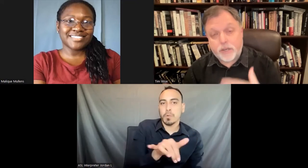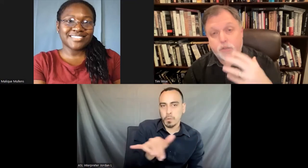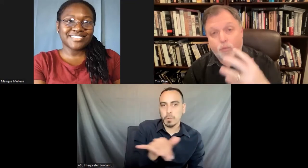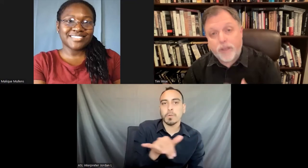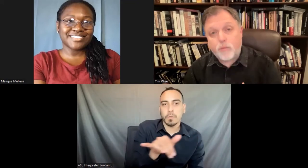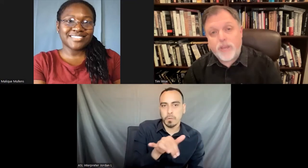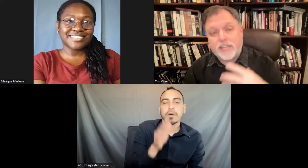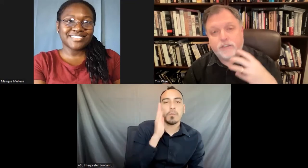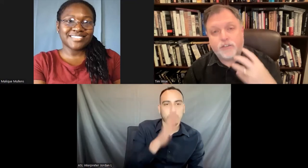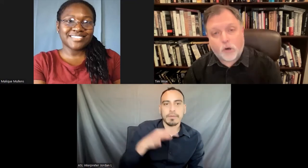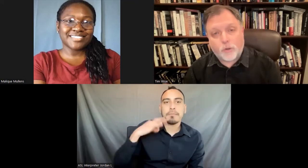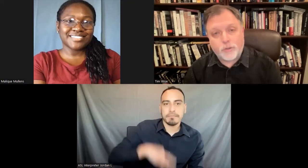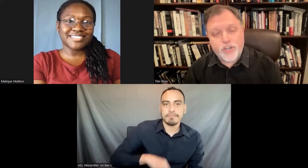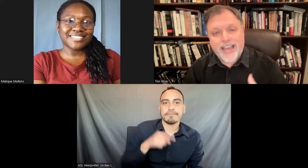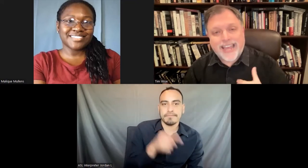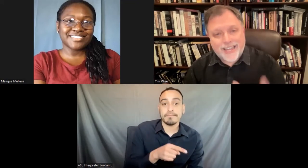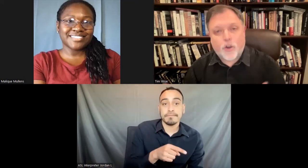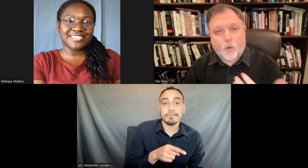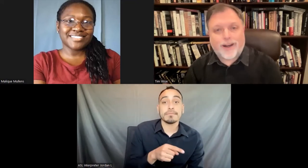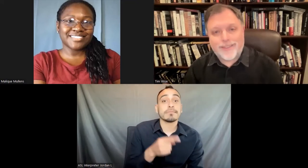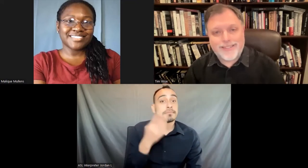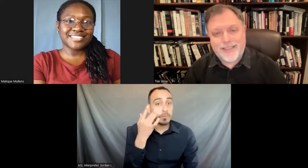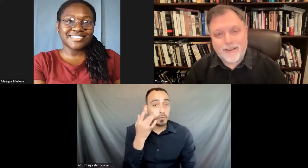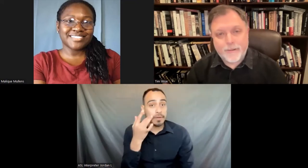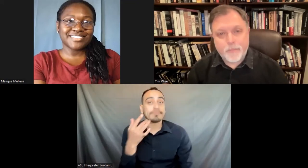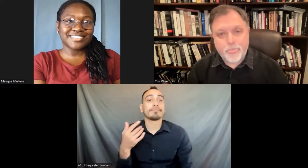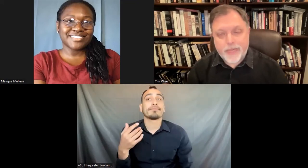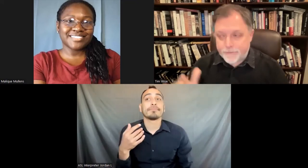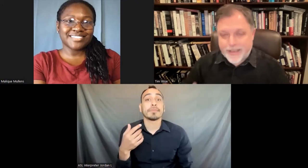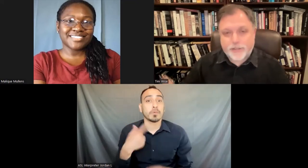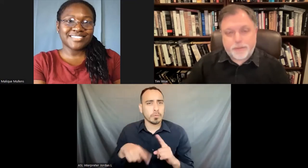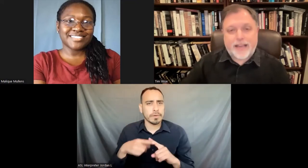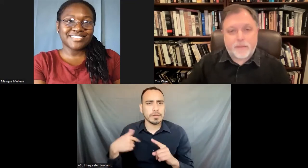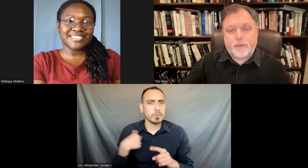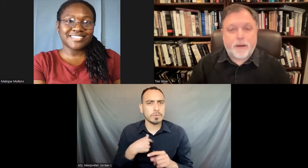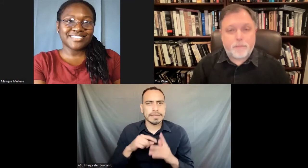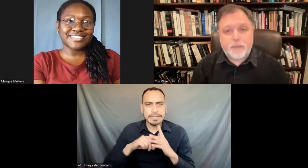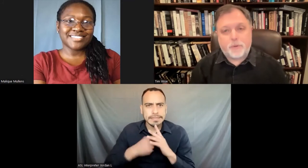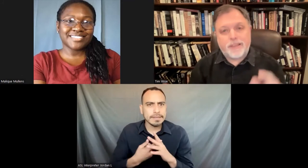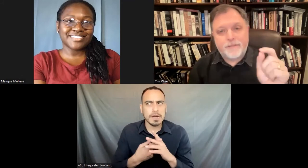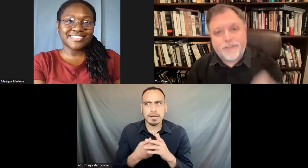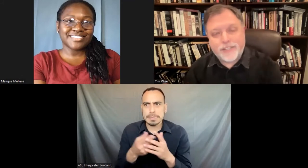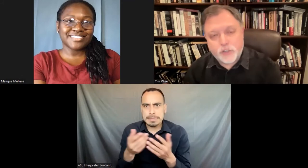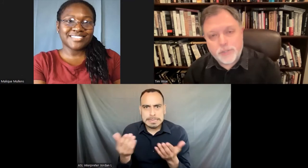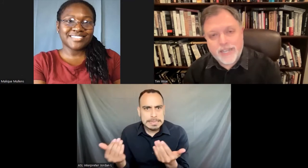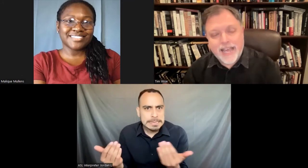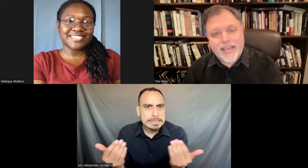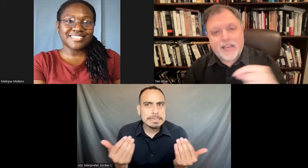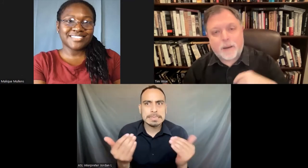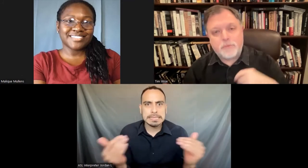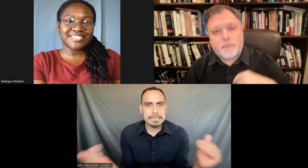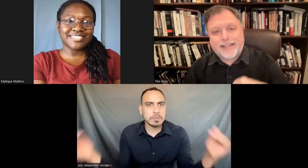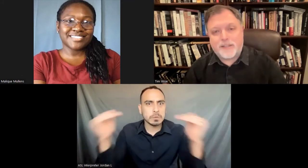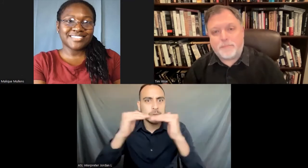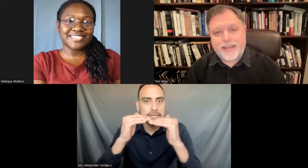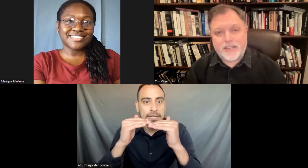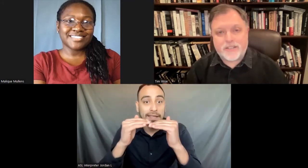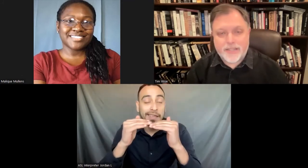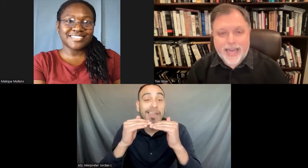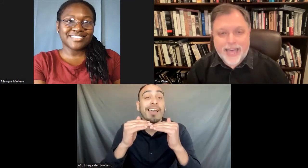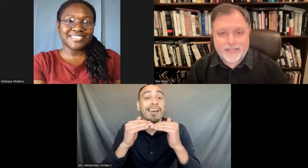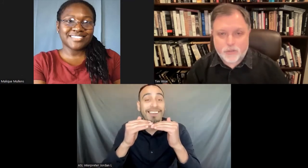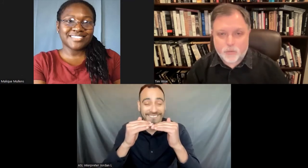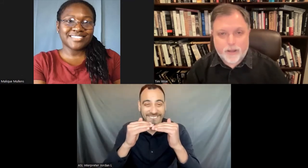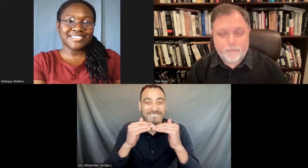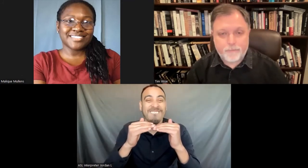society. Because when we indulge inequality that affects Black and brown people, eventually it comes back to bite us